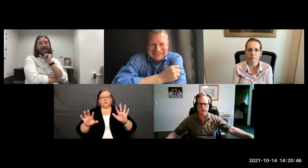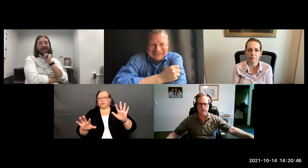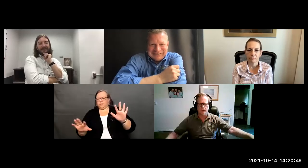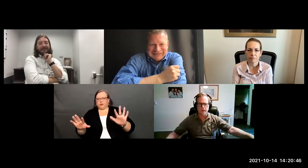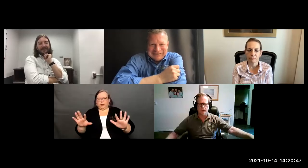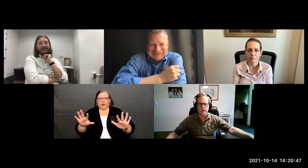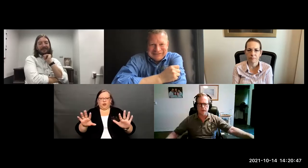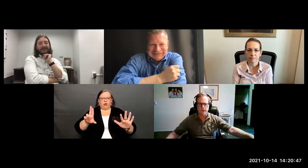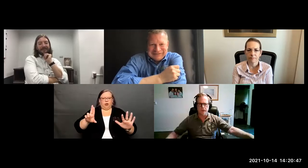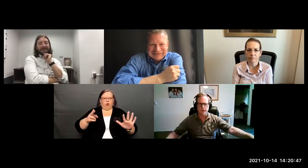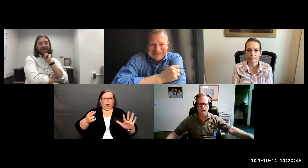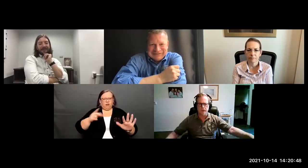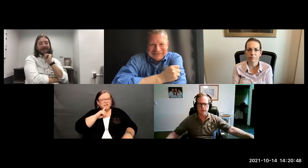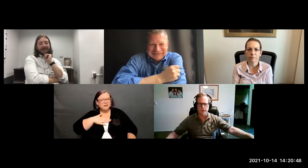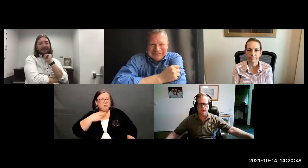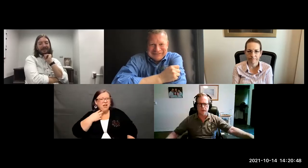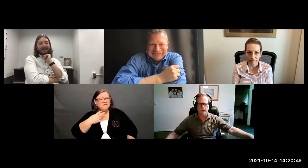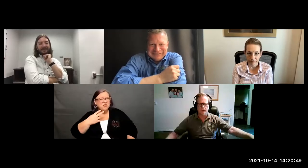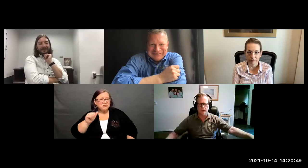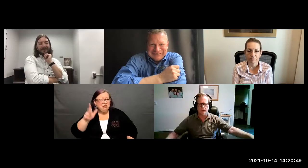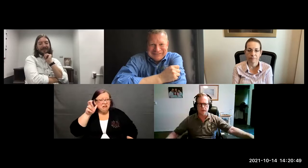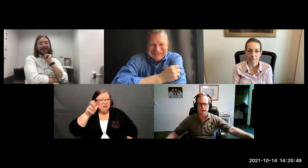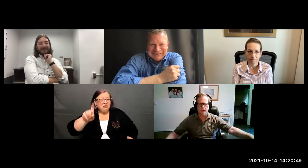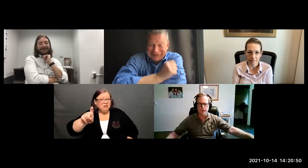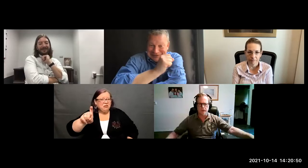So is my voice coming through?